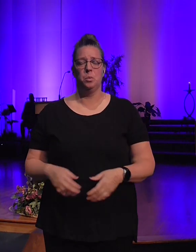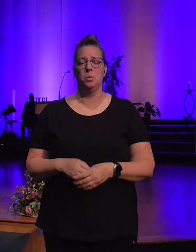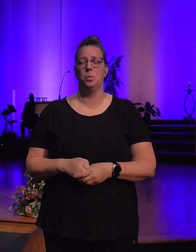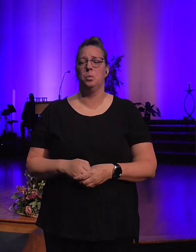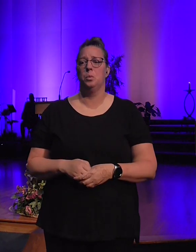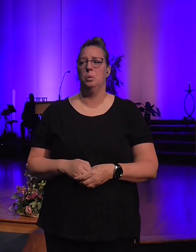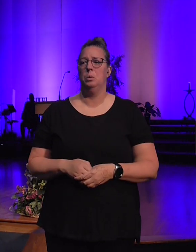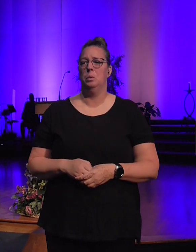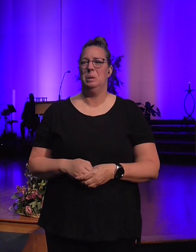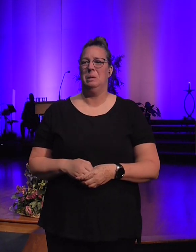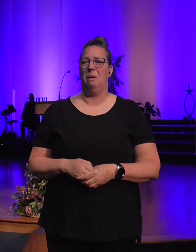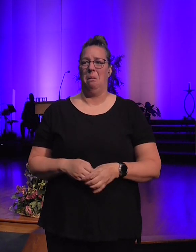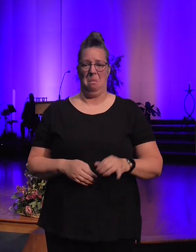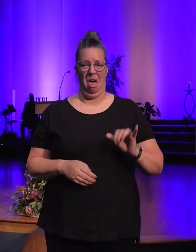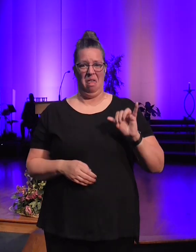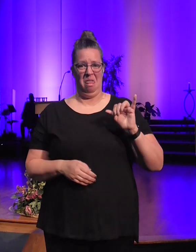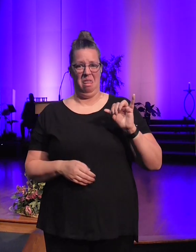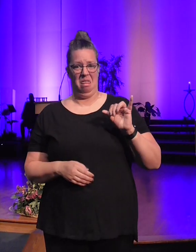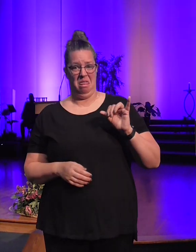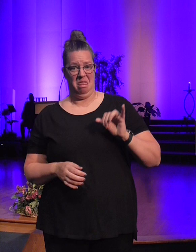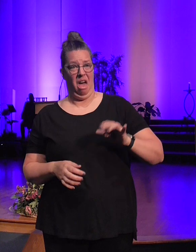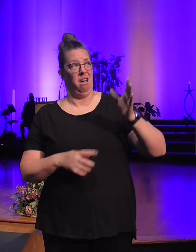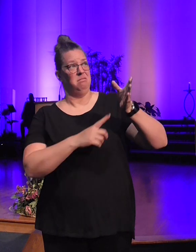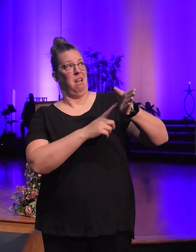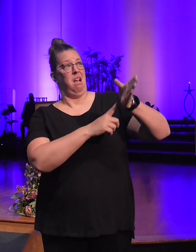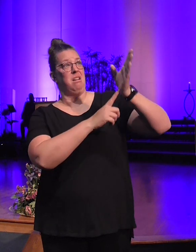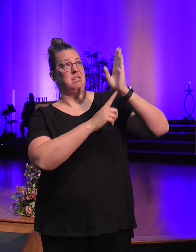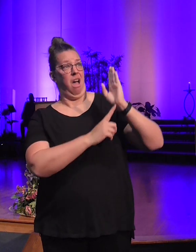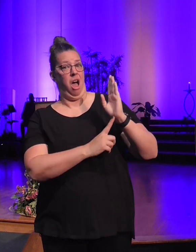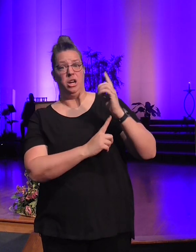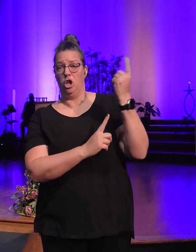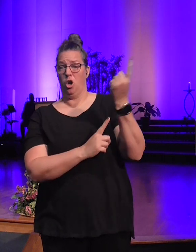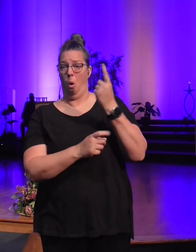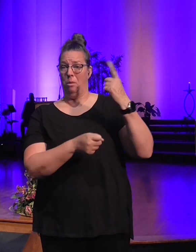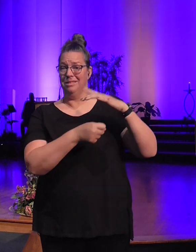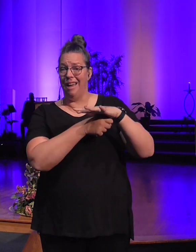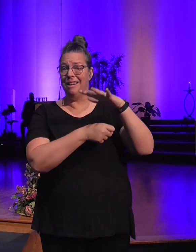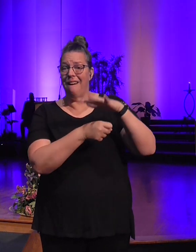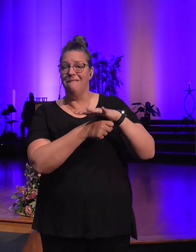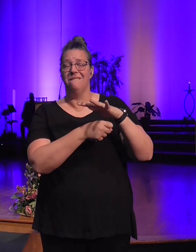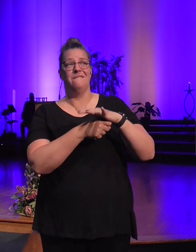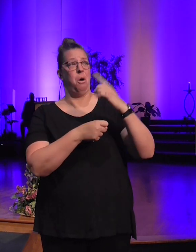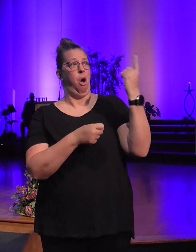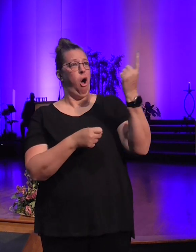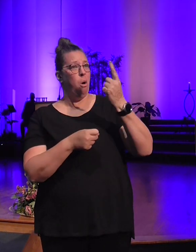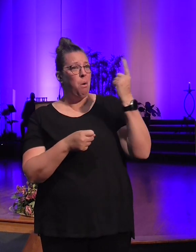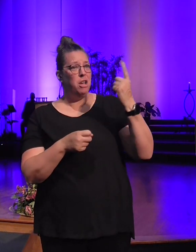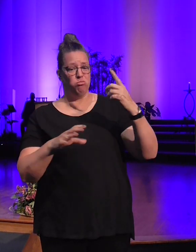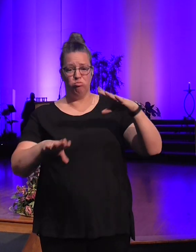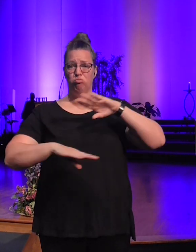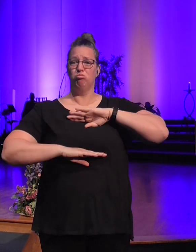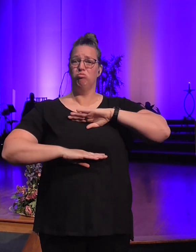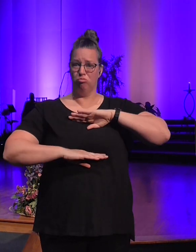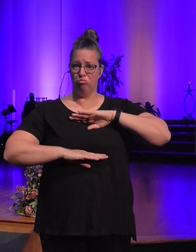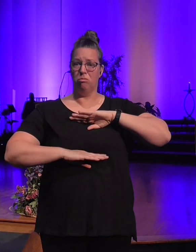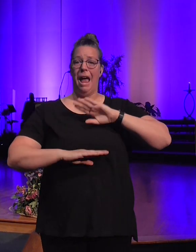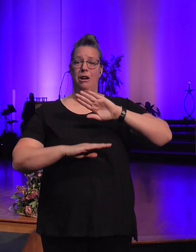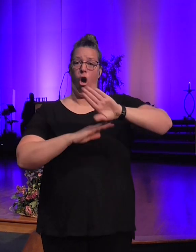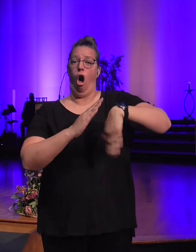For the very essence and nature of God, which is always enough, which is always sufficient, which is all